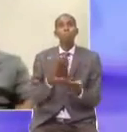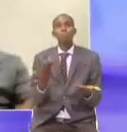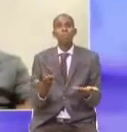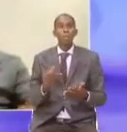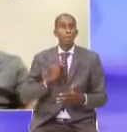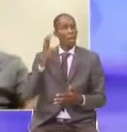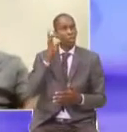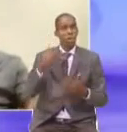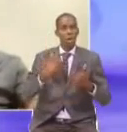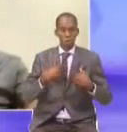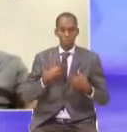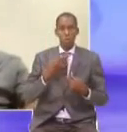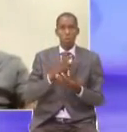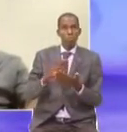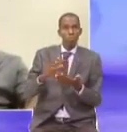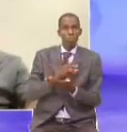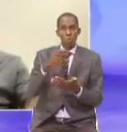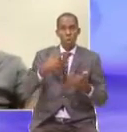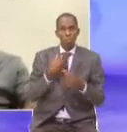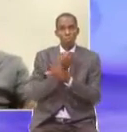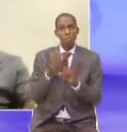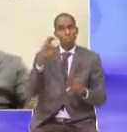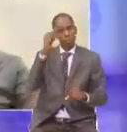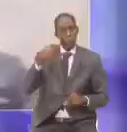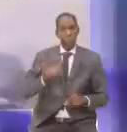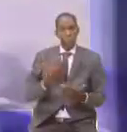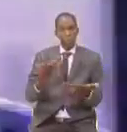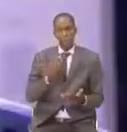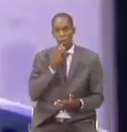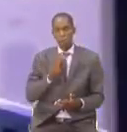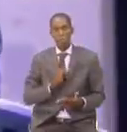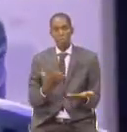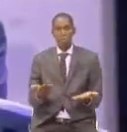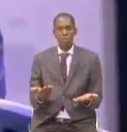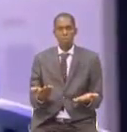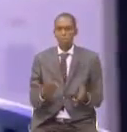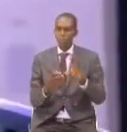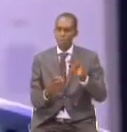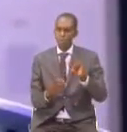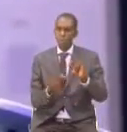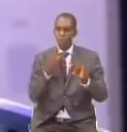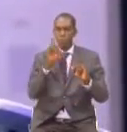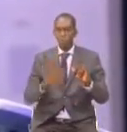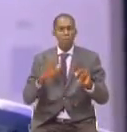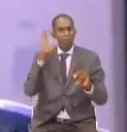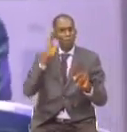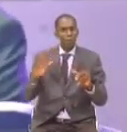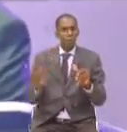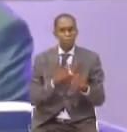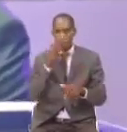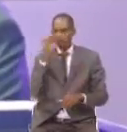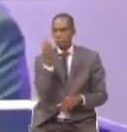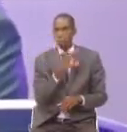robe of righteousness, and you have that salvation for me. Here I come. You forsake your way, and